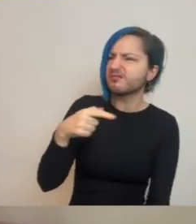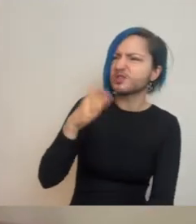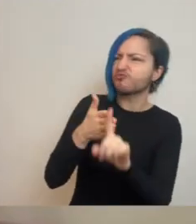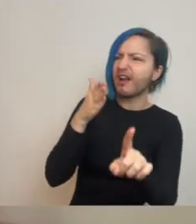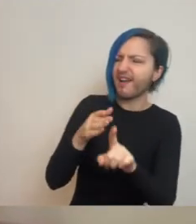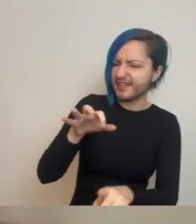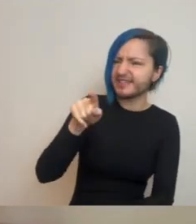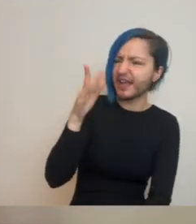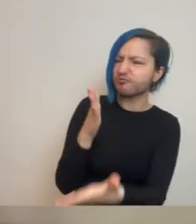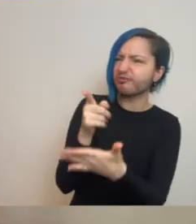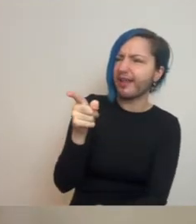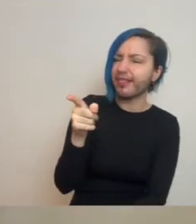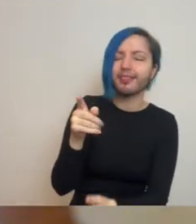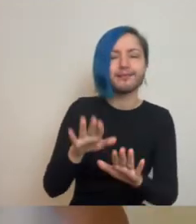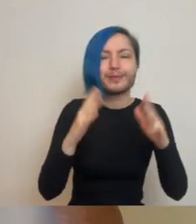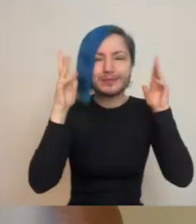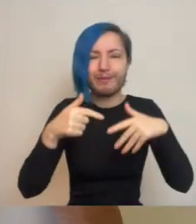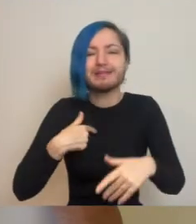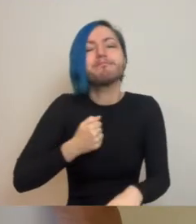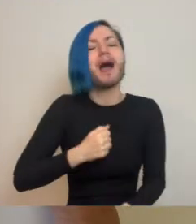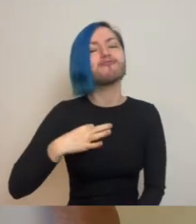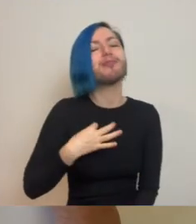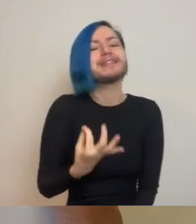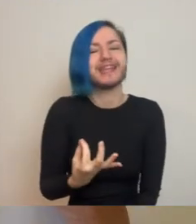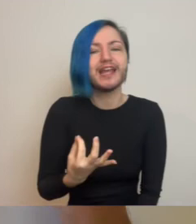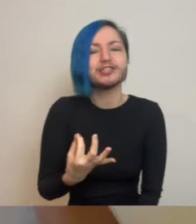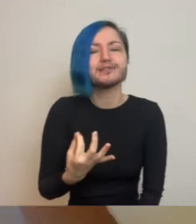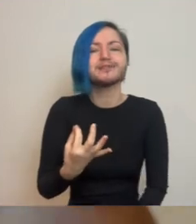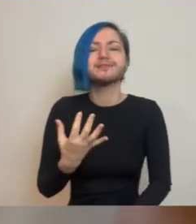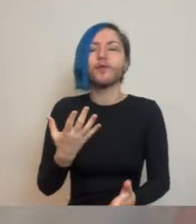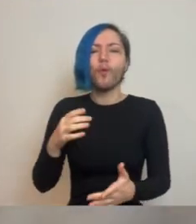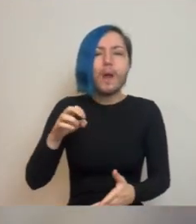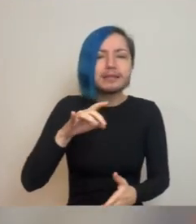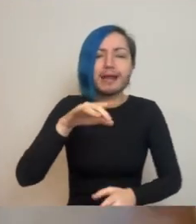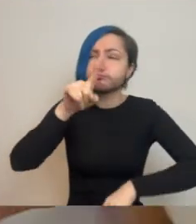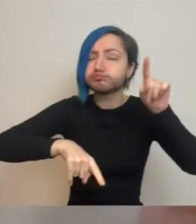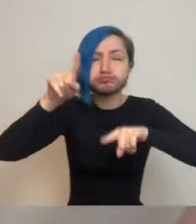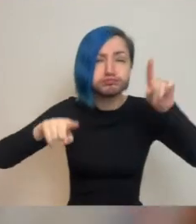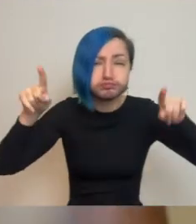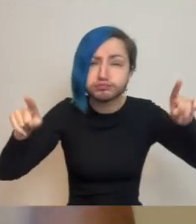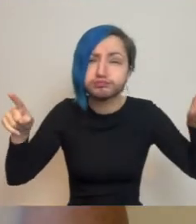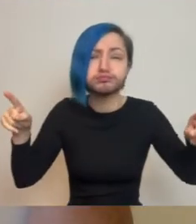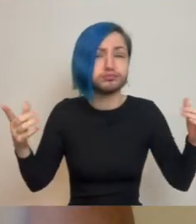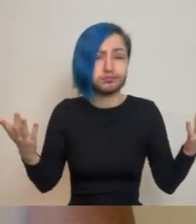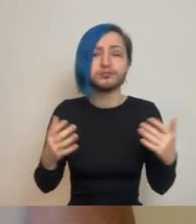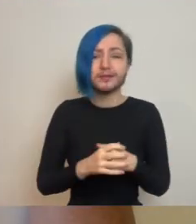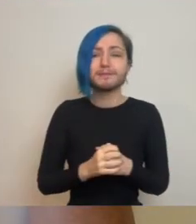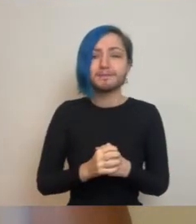any insect there at all. But that's my representation of the breadth of the insect